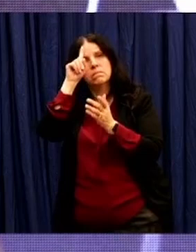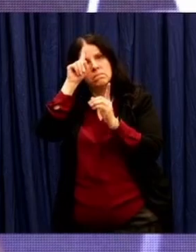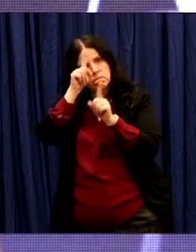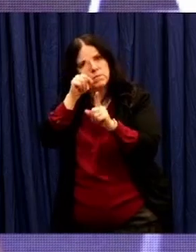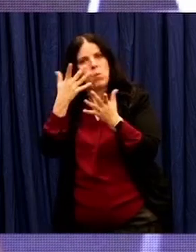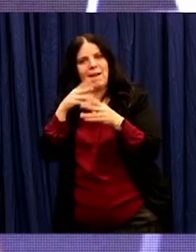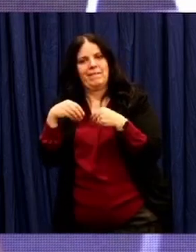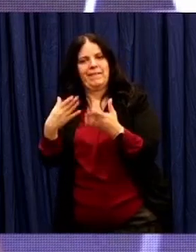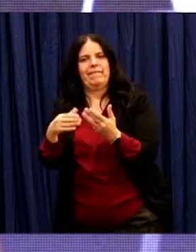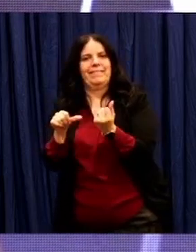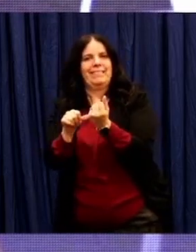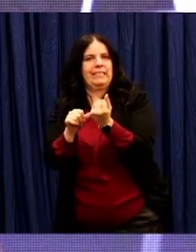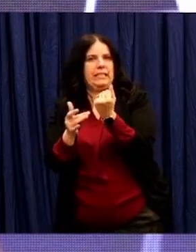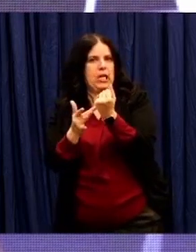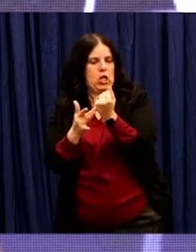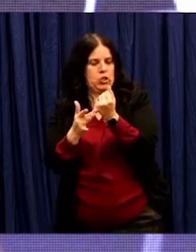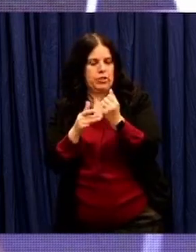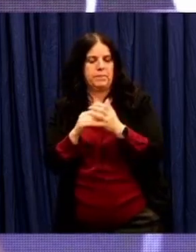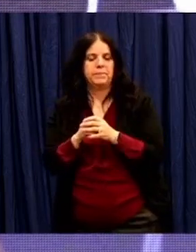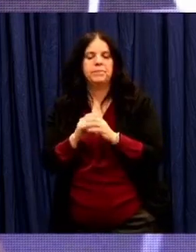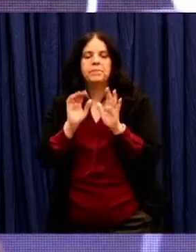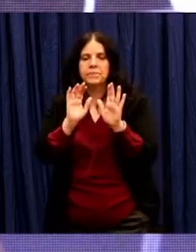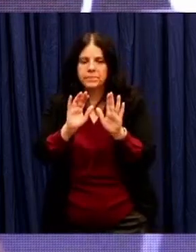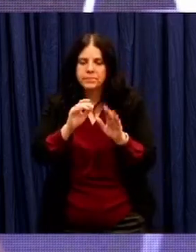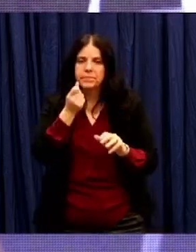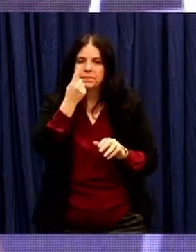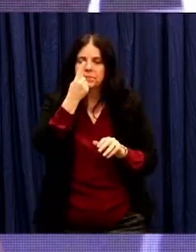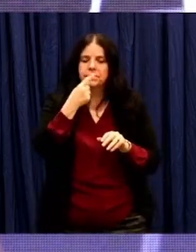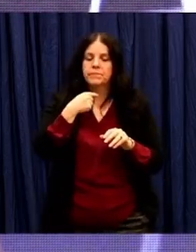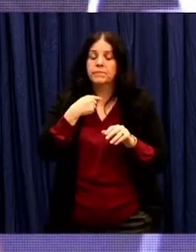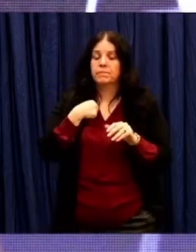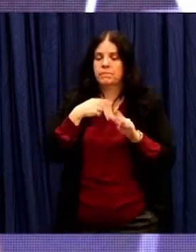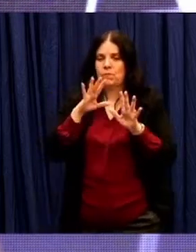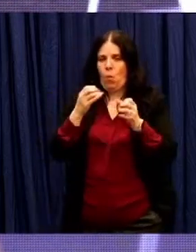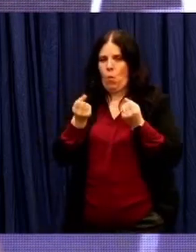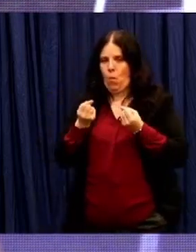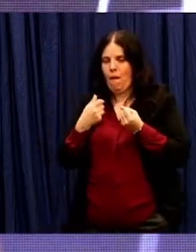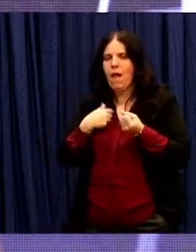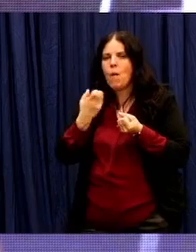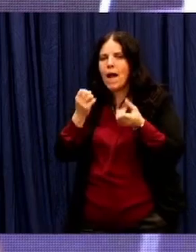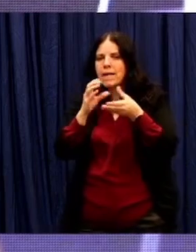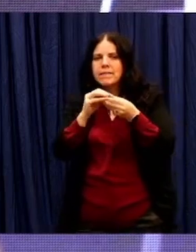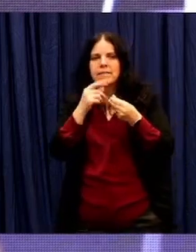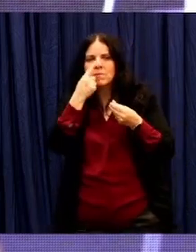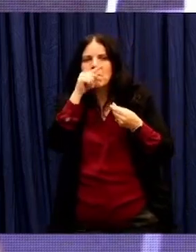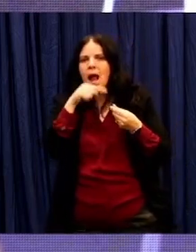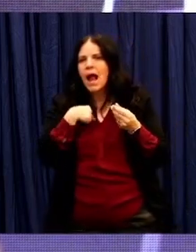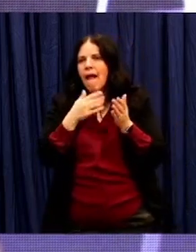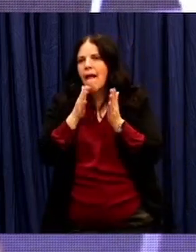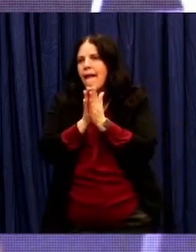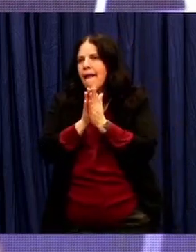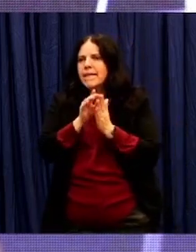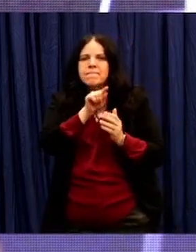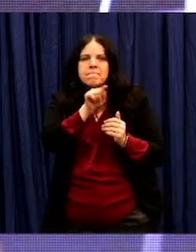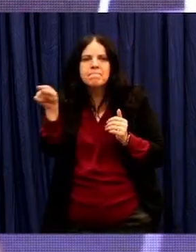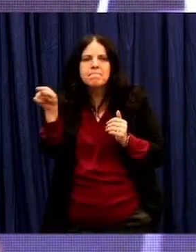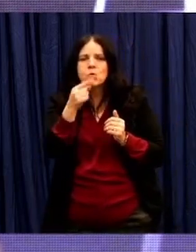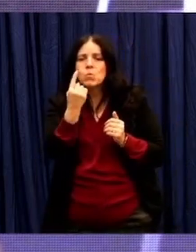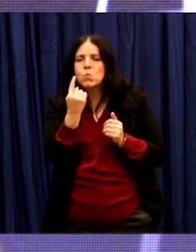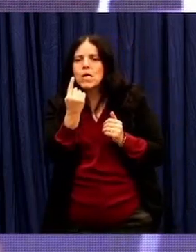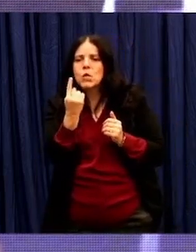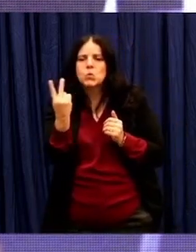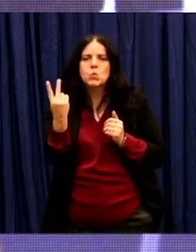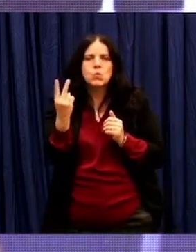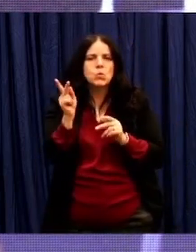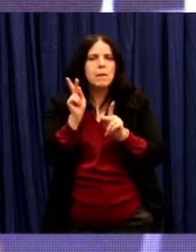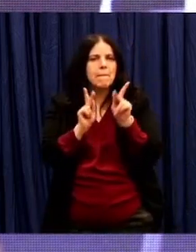assistive technology. Before I move any further, if I could just get 1 or 2 folks to share